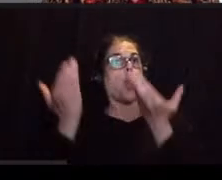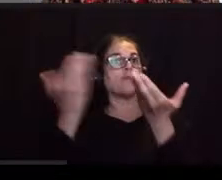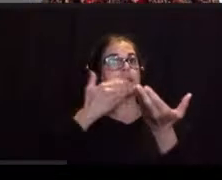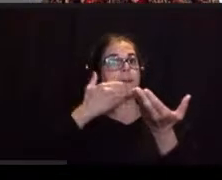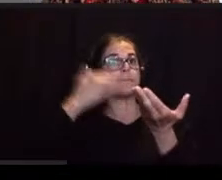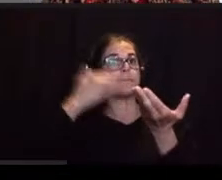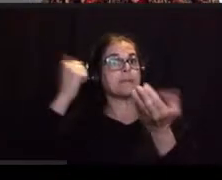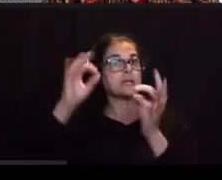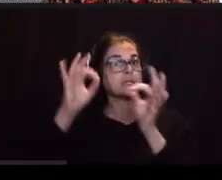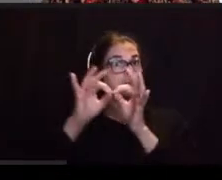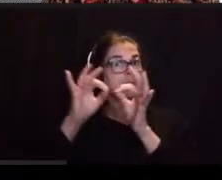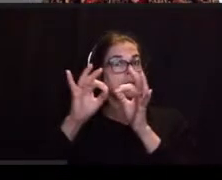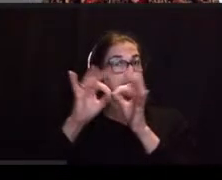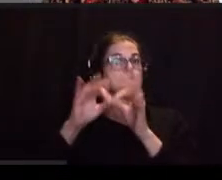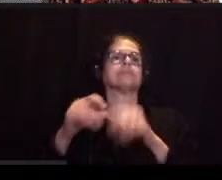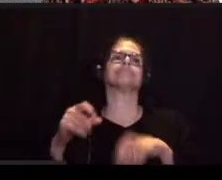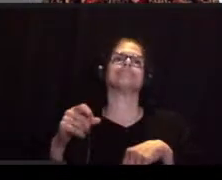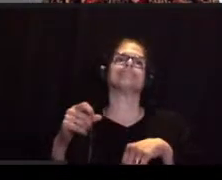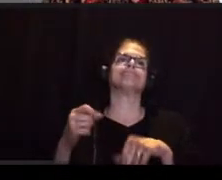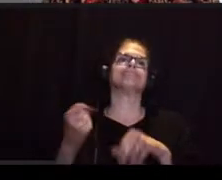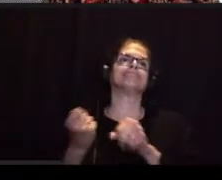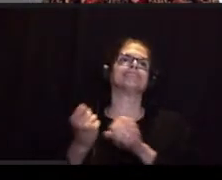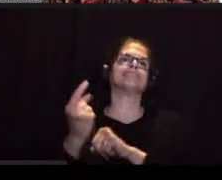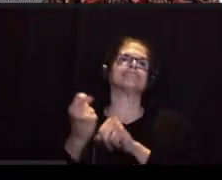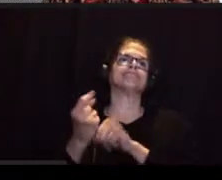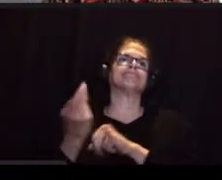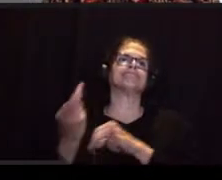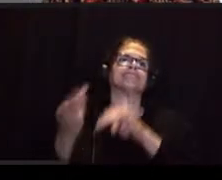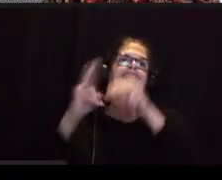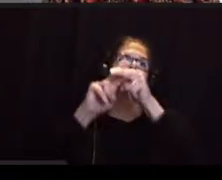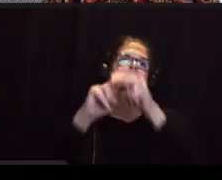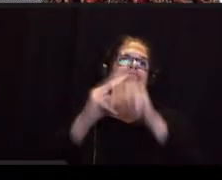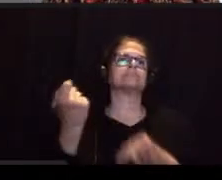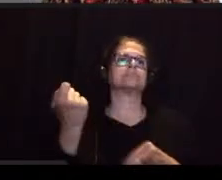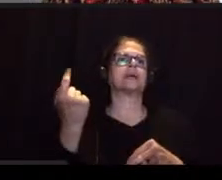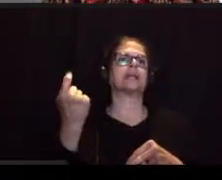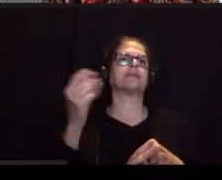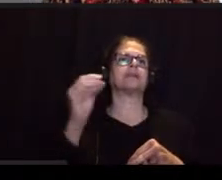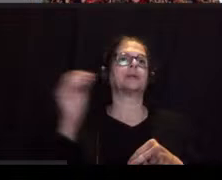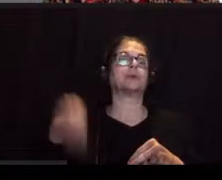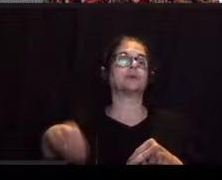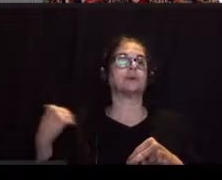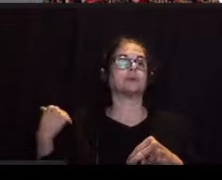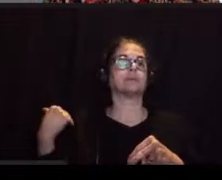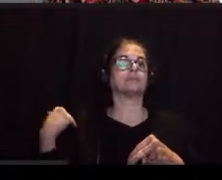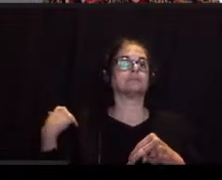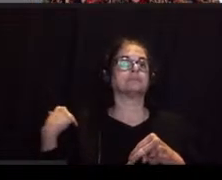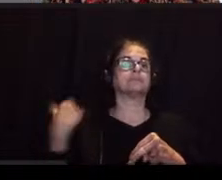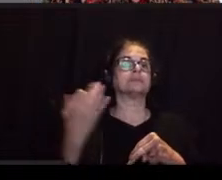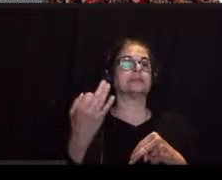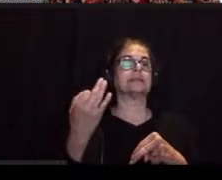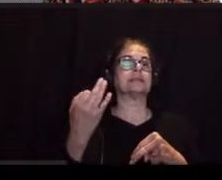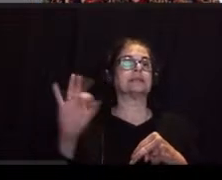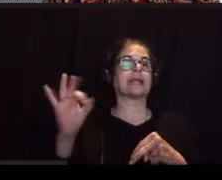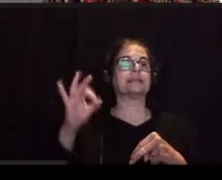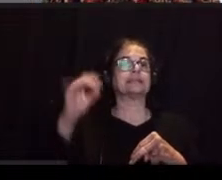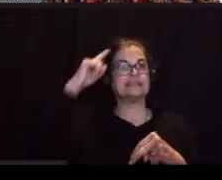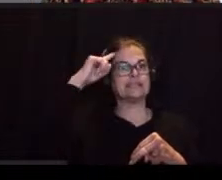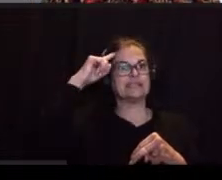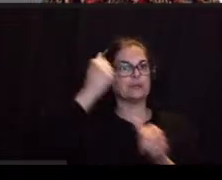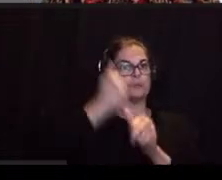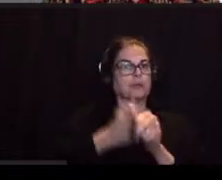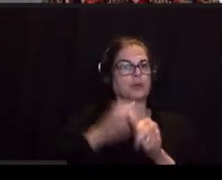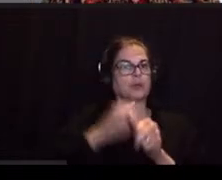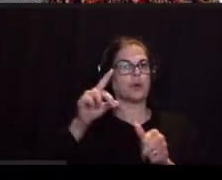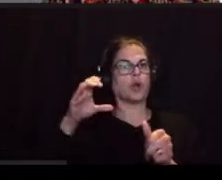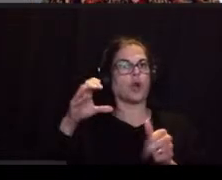has increased 11% compared to last year, which represents an increase from 19 cents per $100 of construction cost to 21